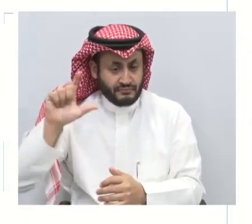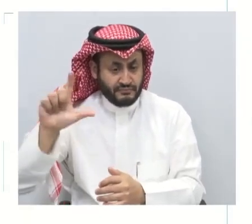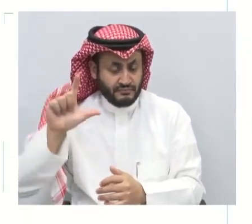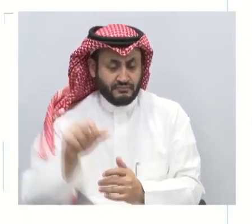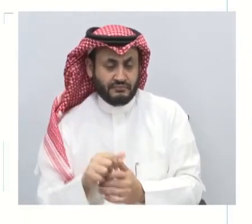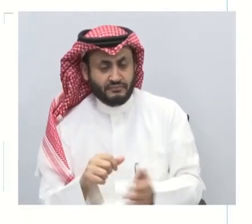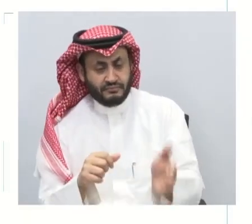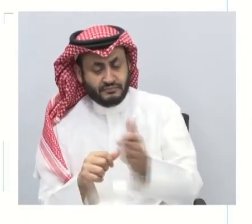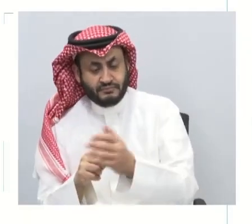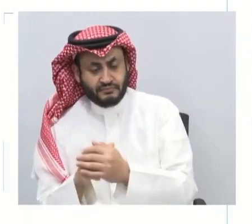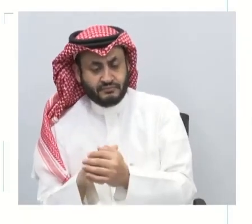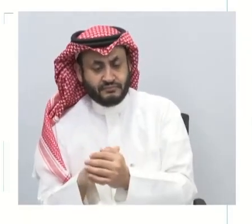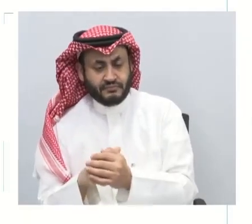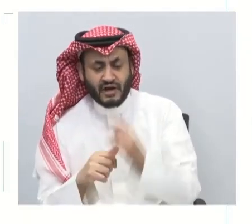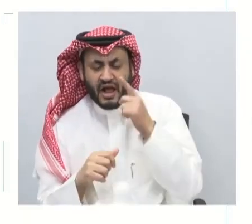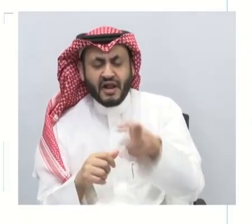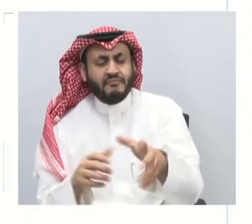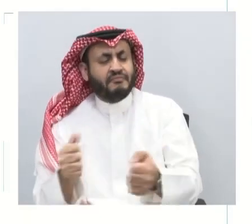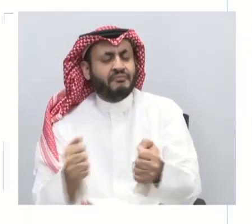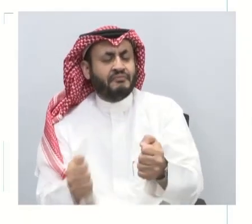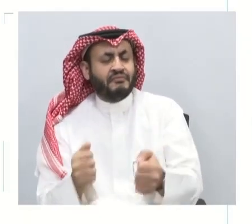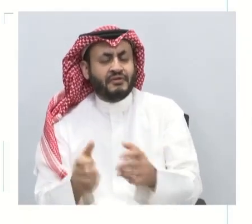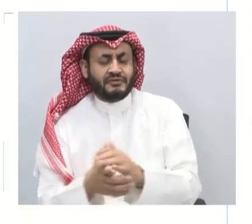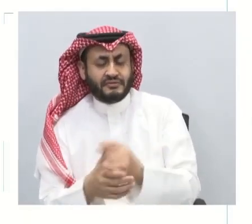I will go camping. And here we can ask about